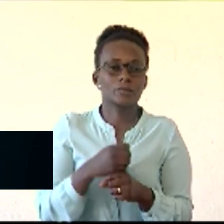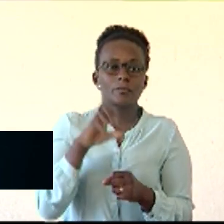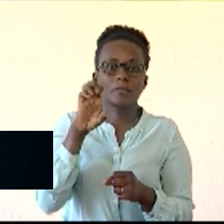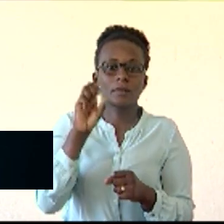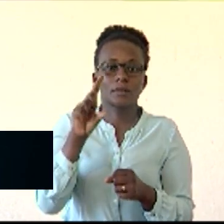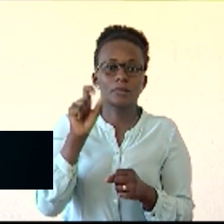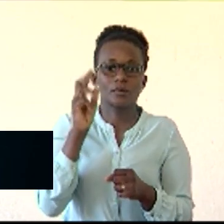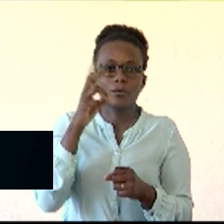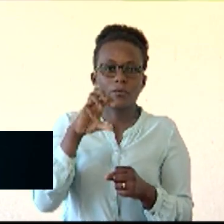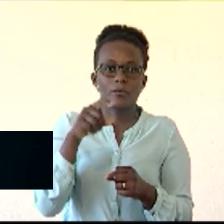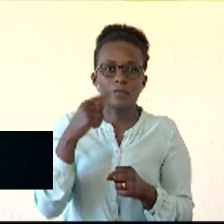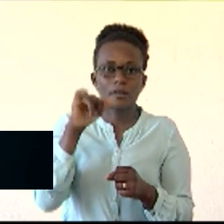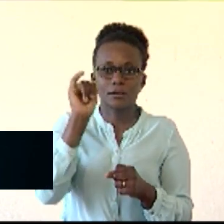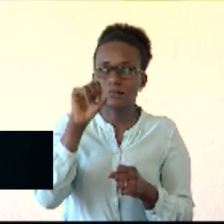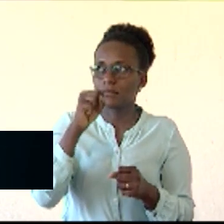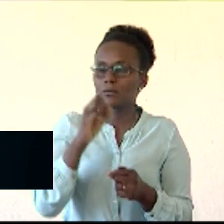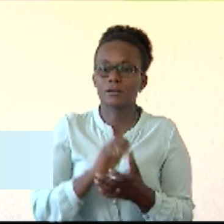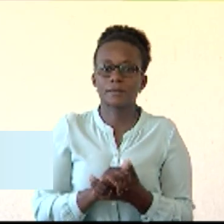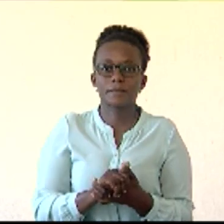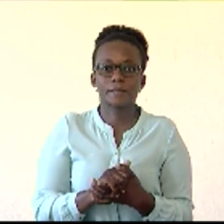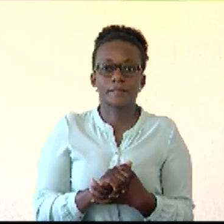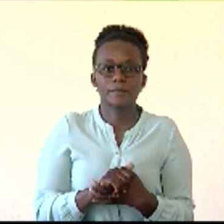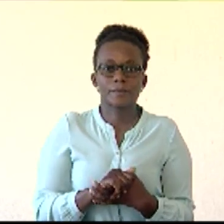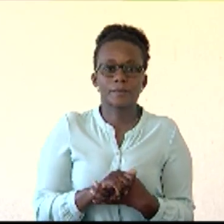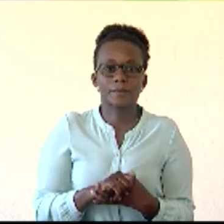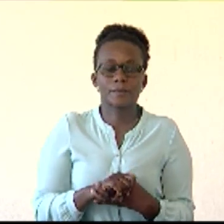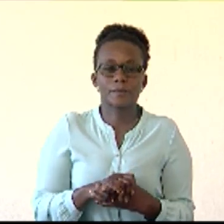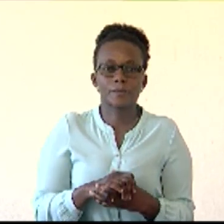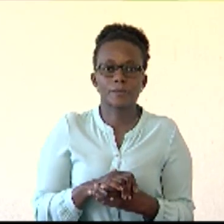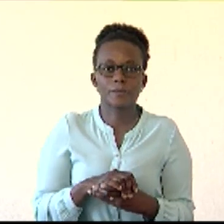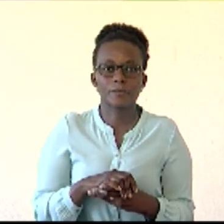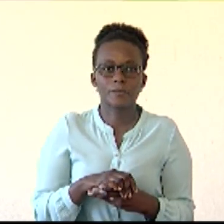on the bottom of the cell as a sludge. So when you look at this